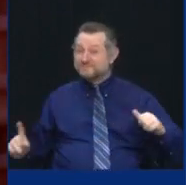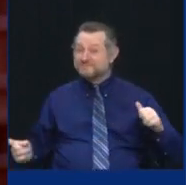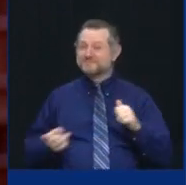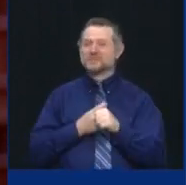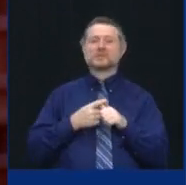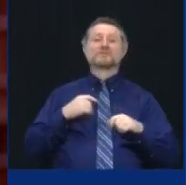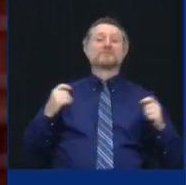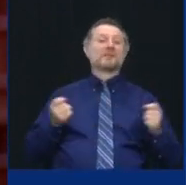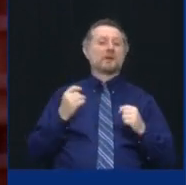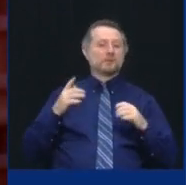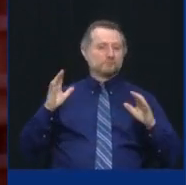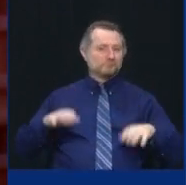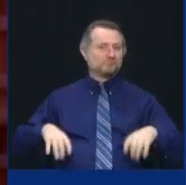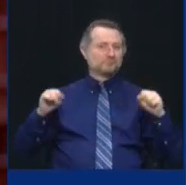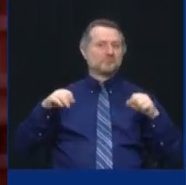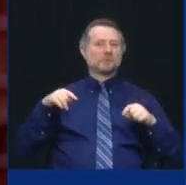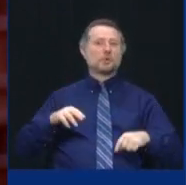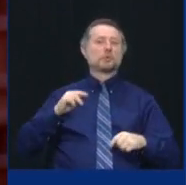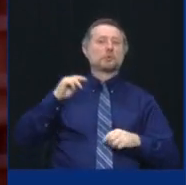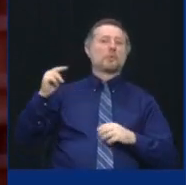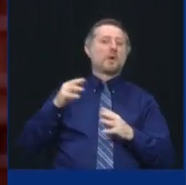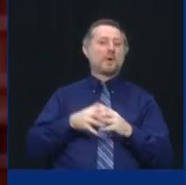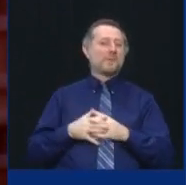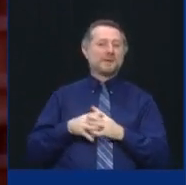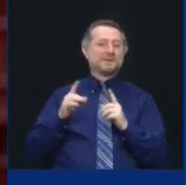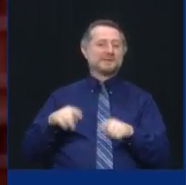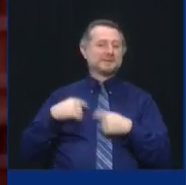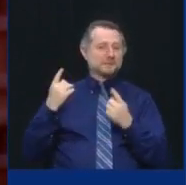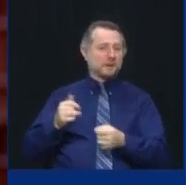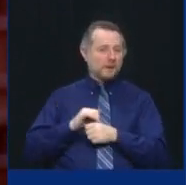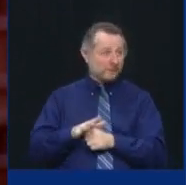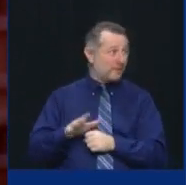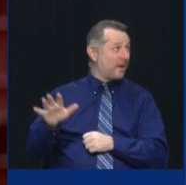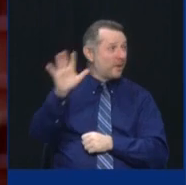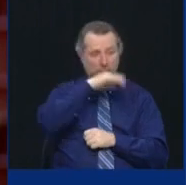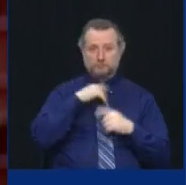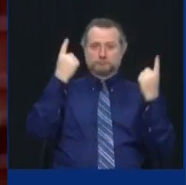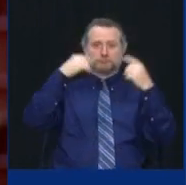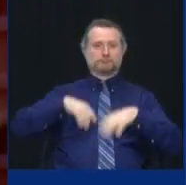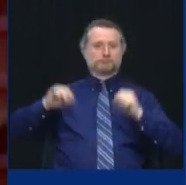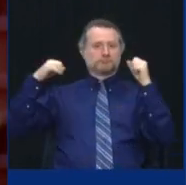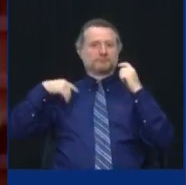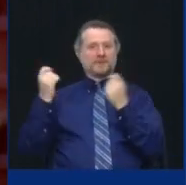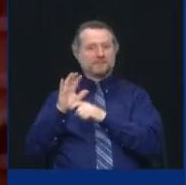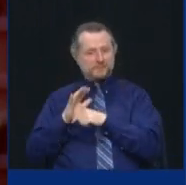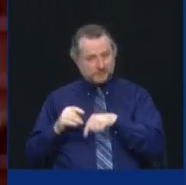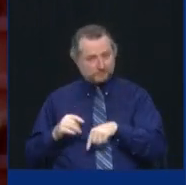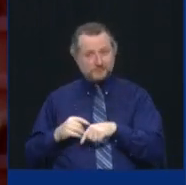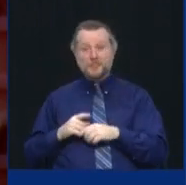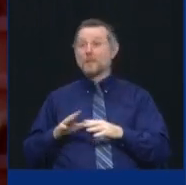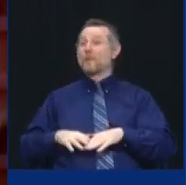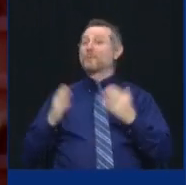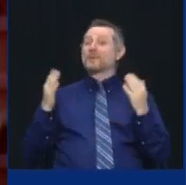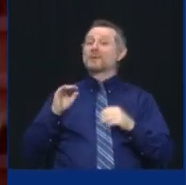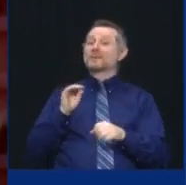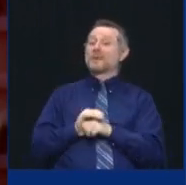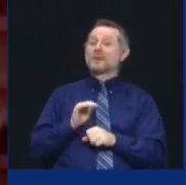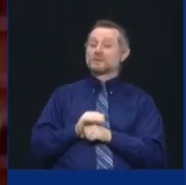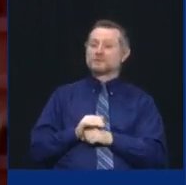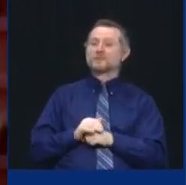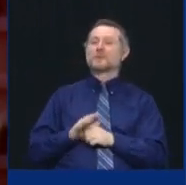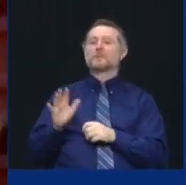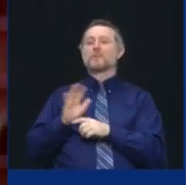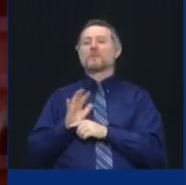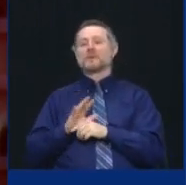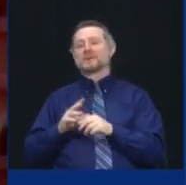take place in North America since the pandemic. Our opening night will be in the Heights, and we'll be screening in